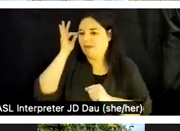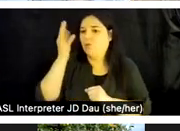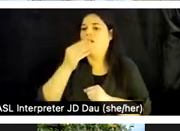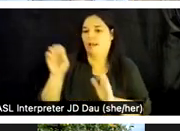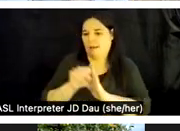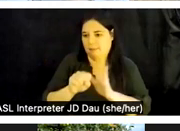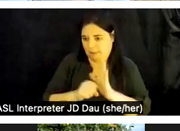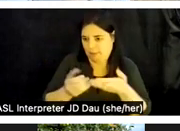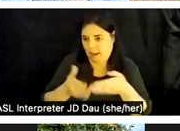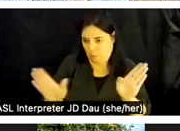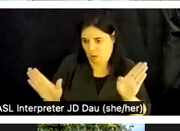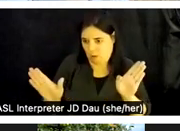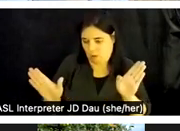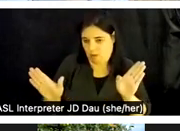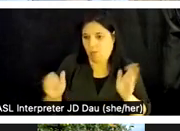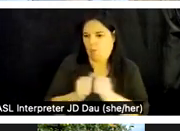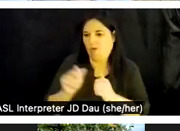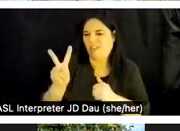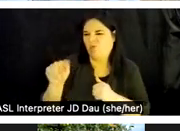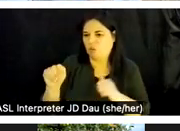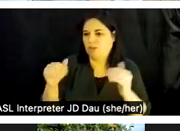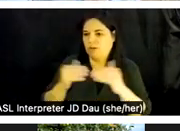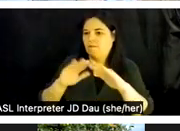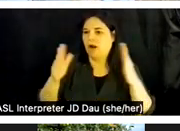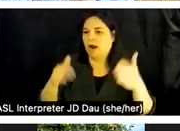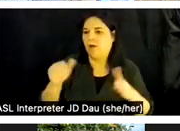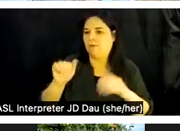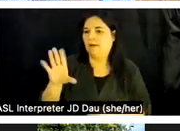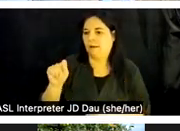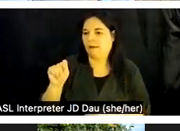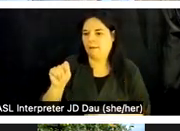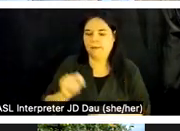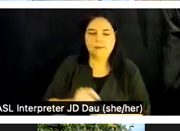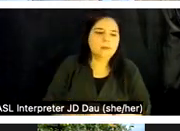state under the Virginia Fair Housing Act. So